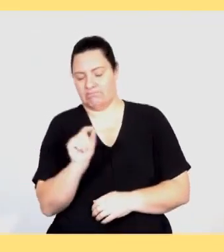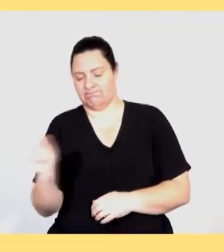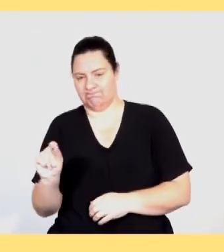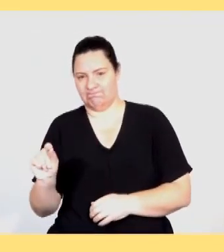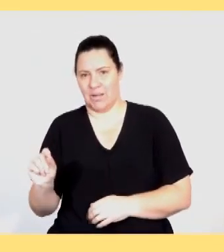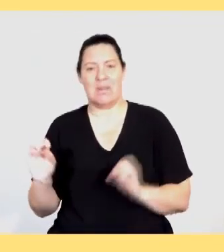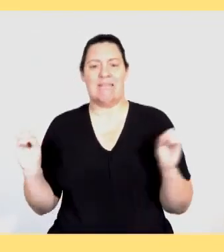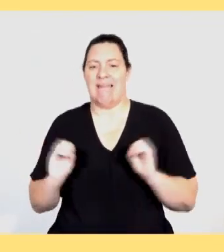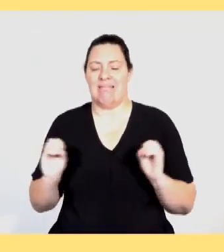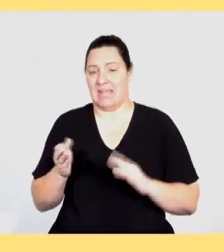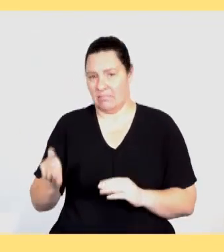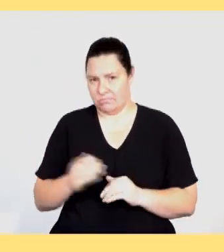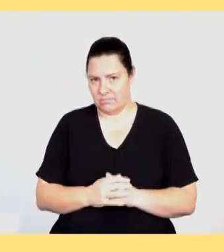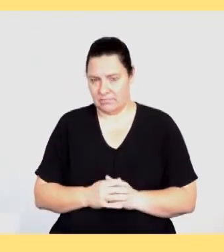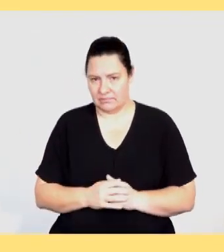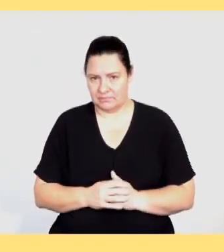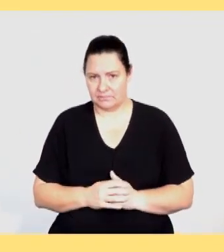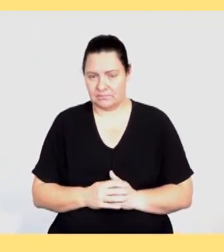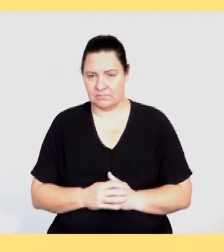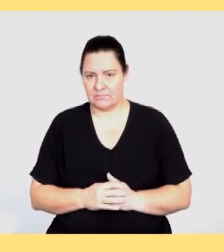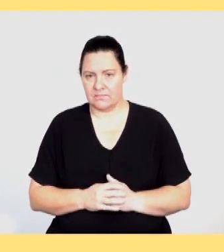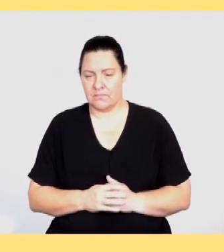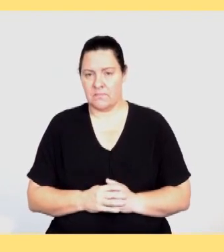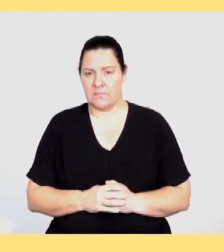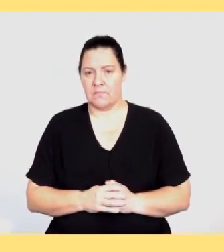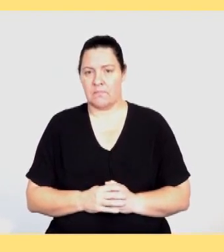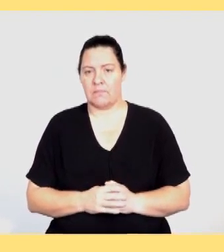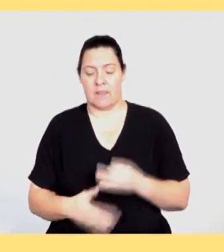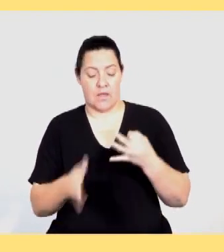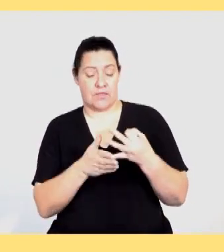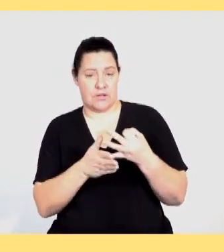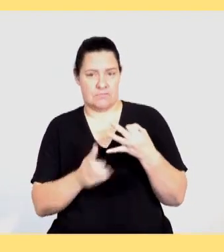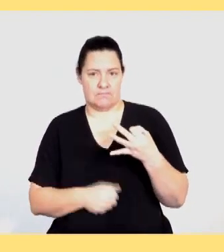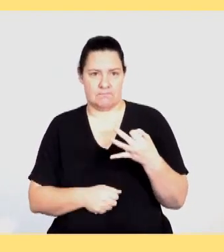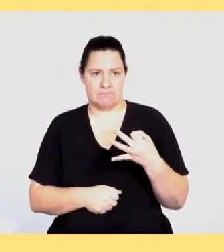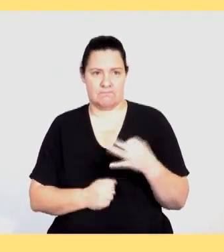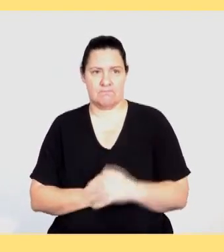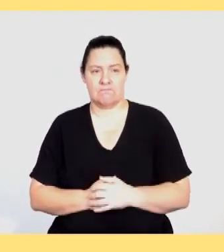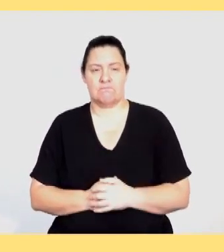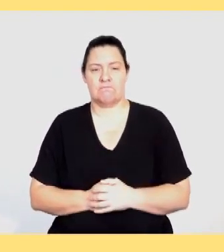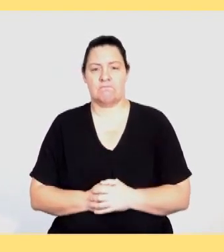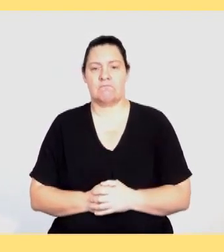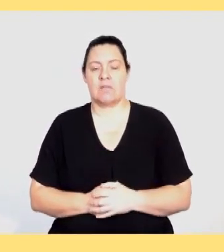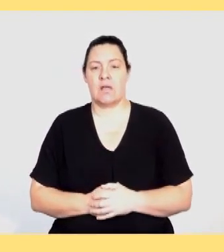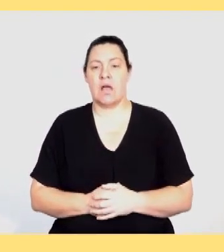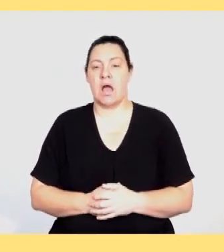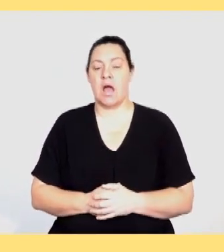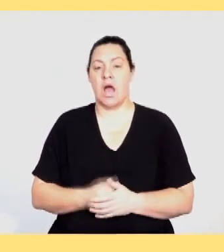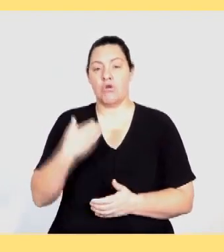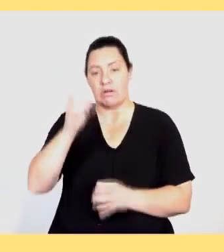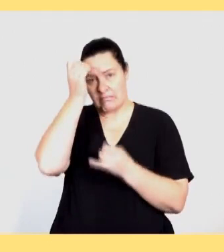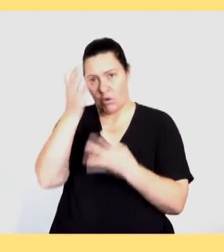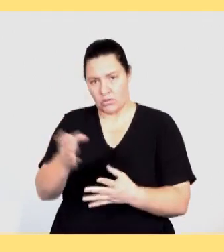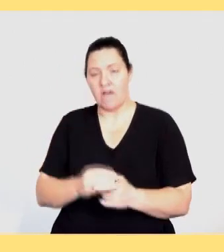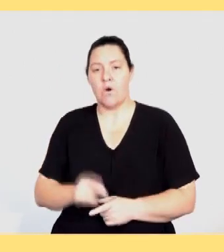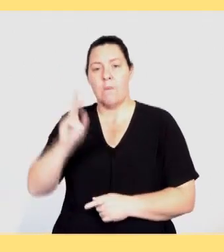a dash to say there is nothing to be recorded over there. Let's go to the 17th. A credit note